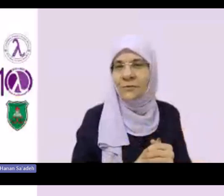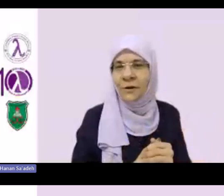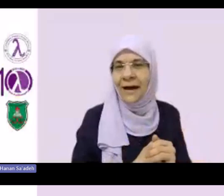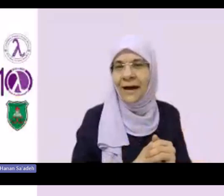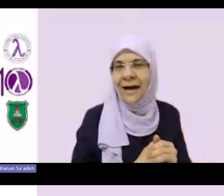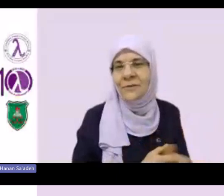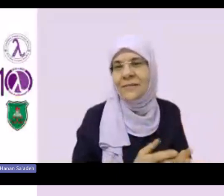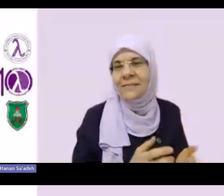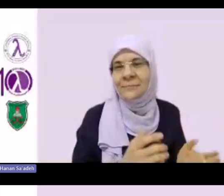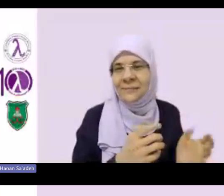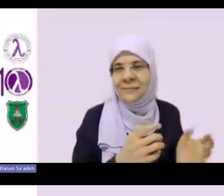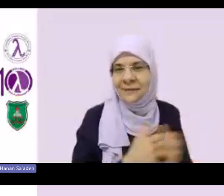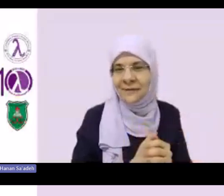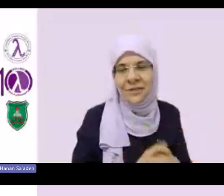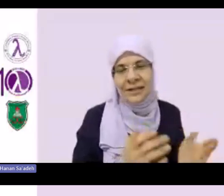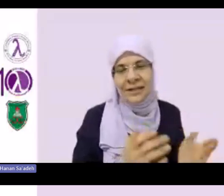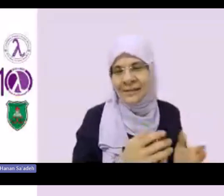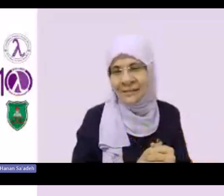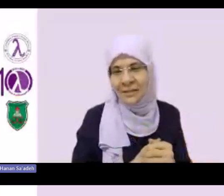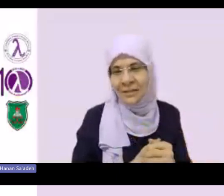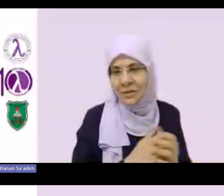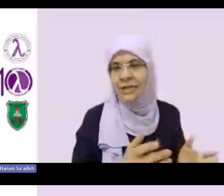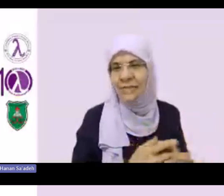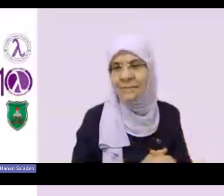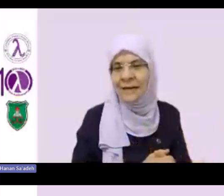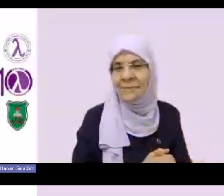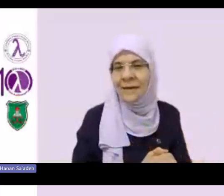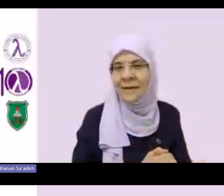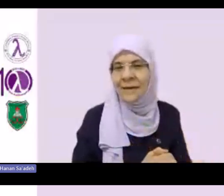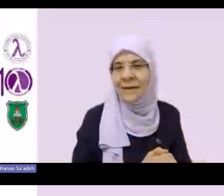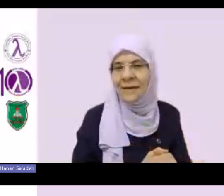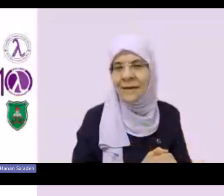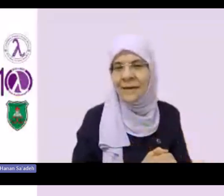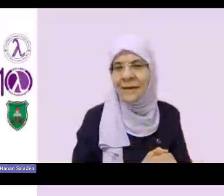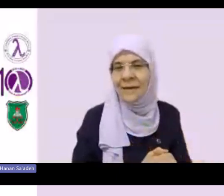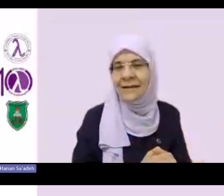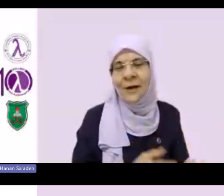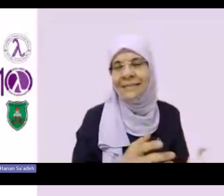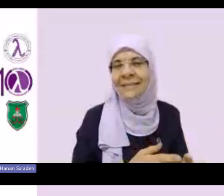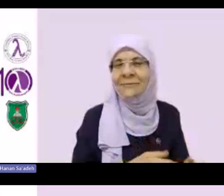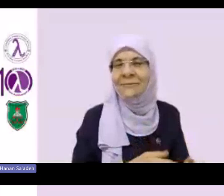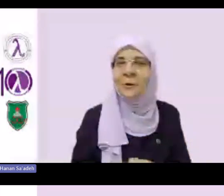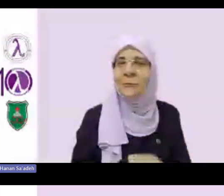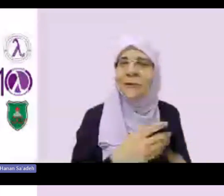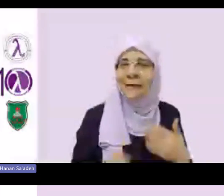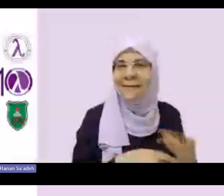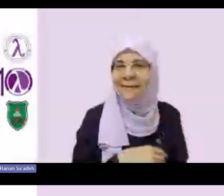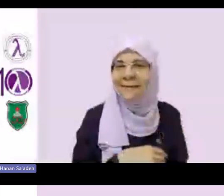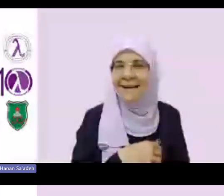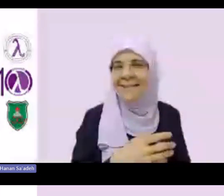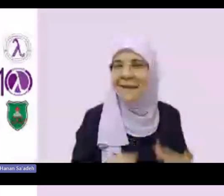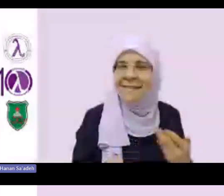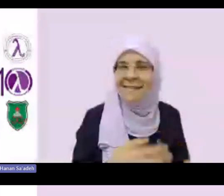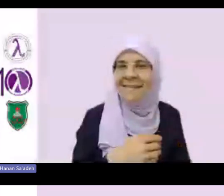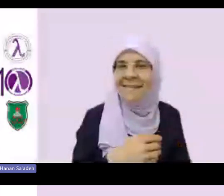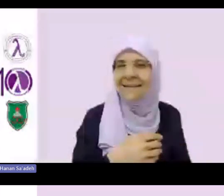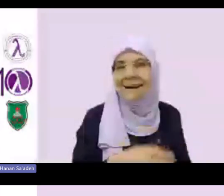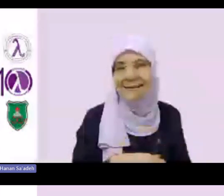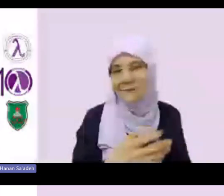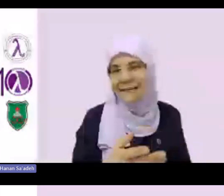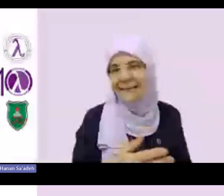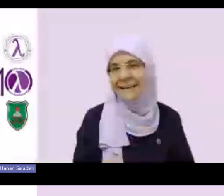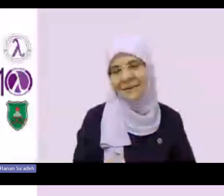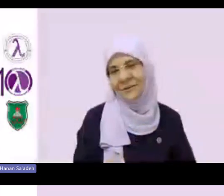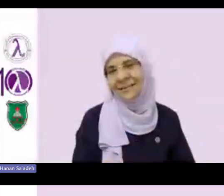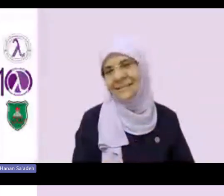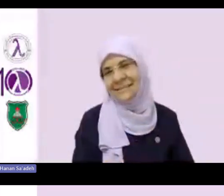and she answered generously my email. So I didn't need to go to Plan B and Plan C and to try other laureates. So